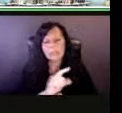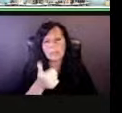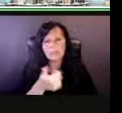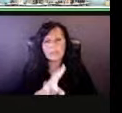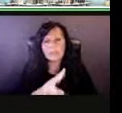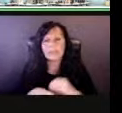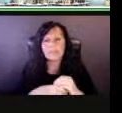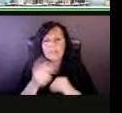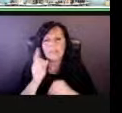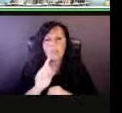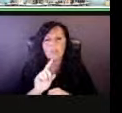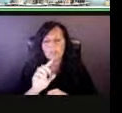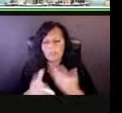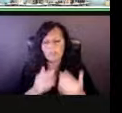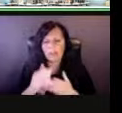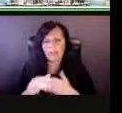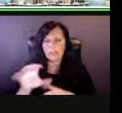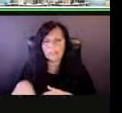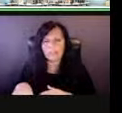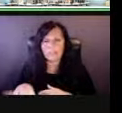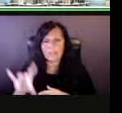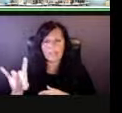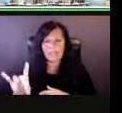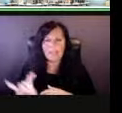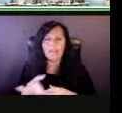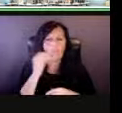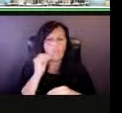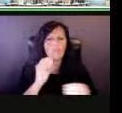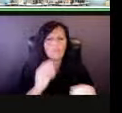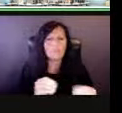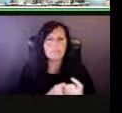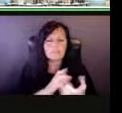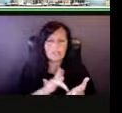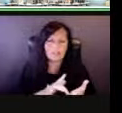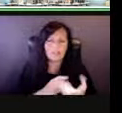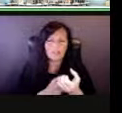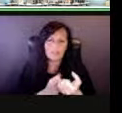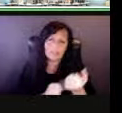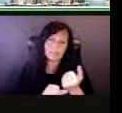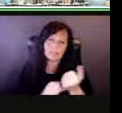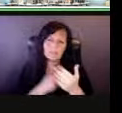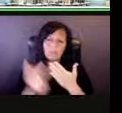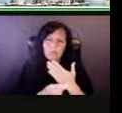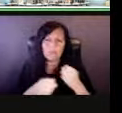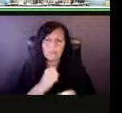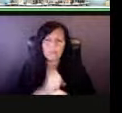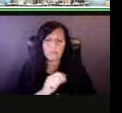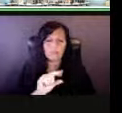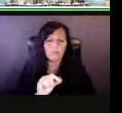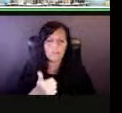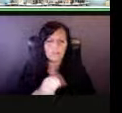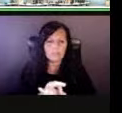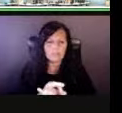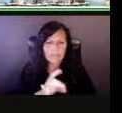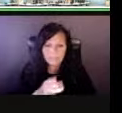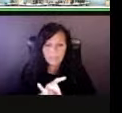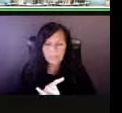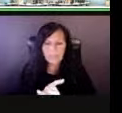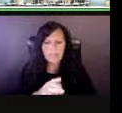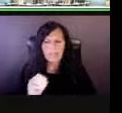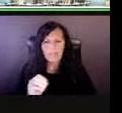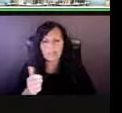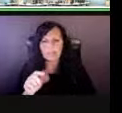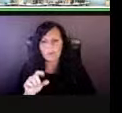Fire Station 8, the Homeless Rental Assistance Program in 2018, and then reopening Fire Station 11 in